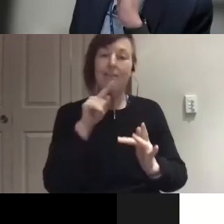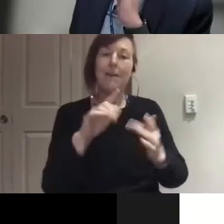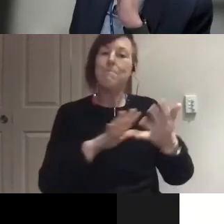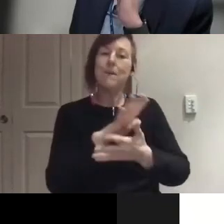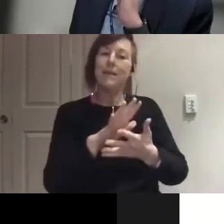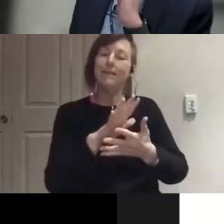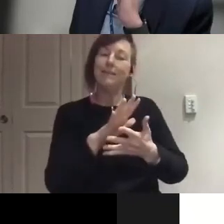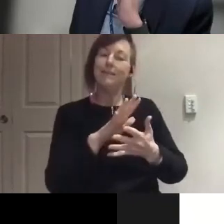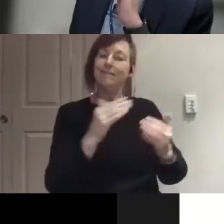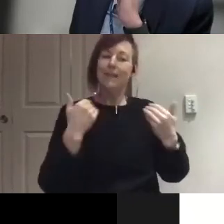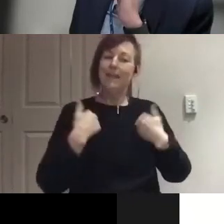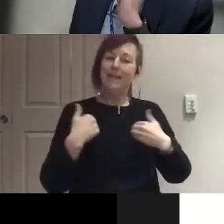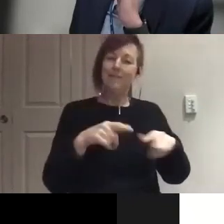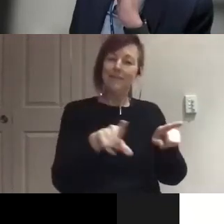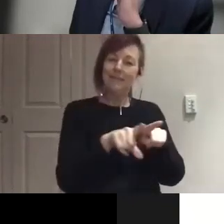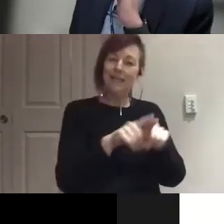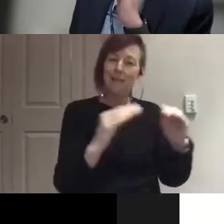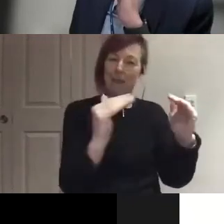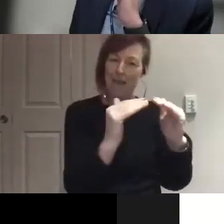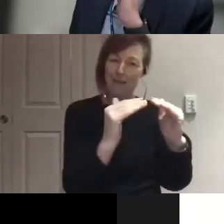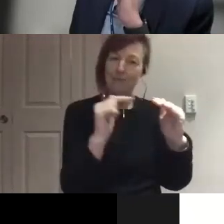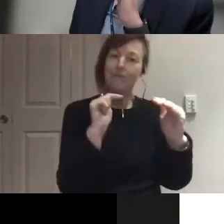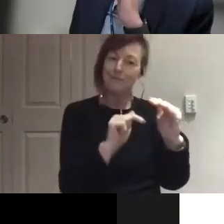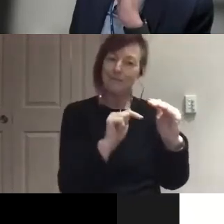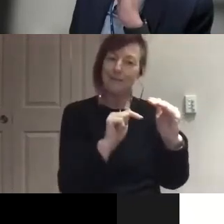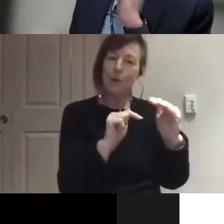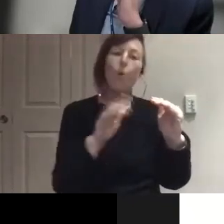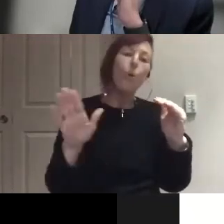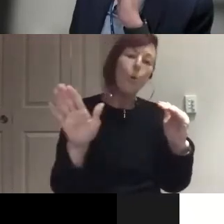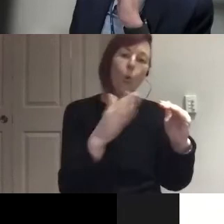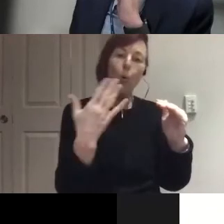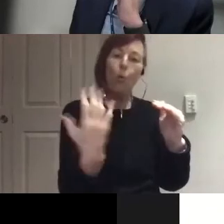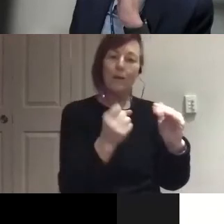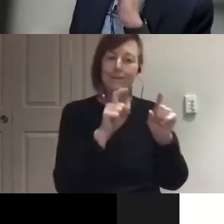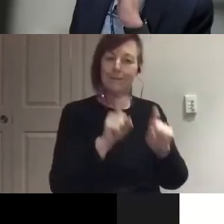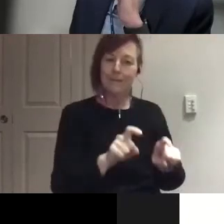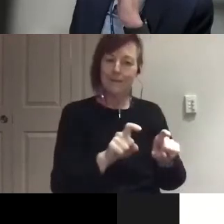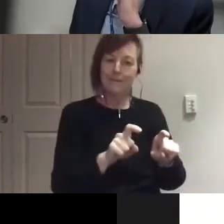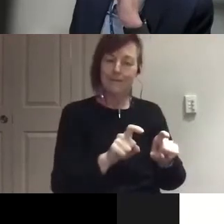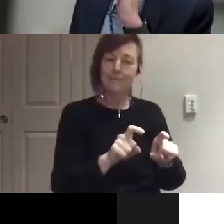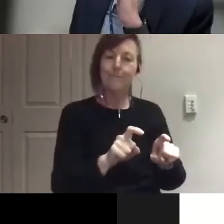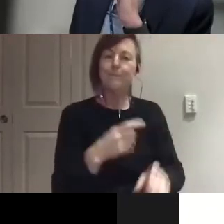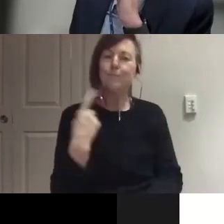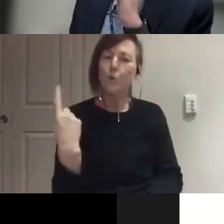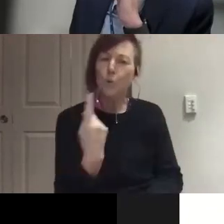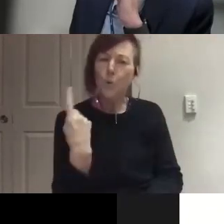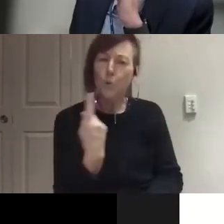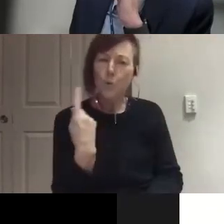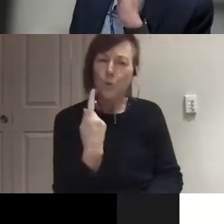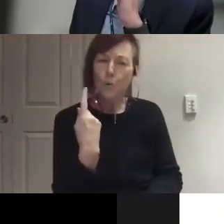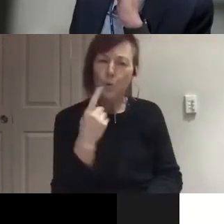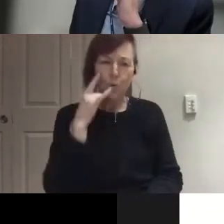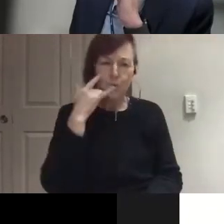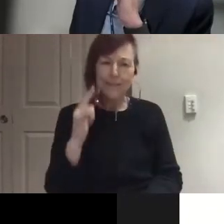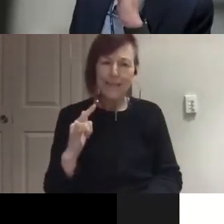the only person who needs to be tested is the primary close contact. And that person, so you quarantine